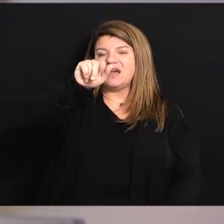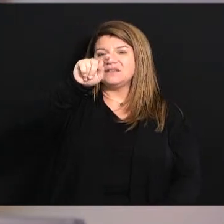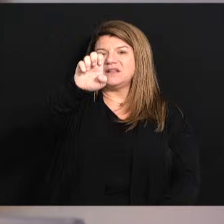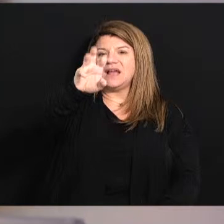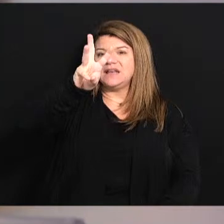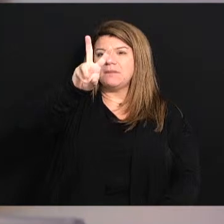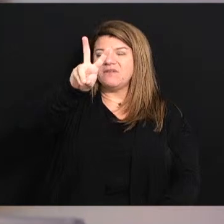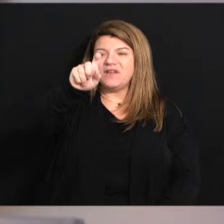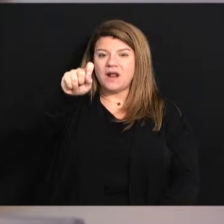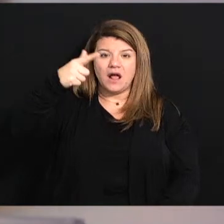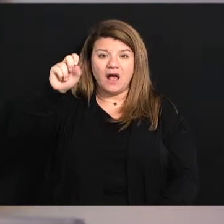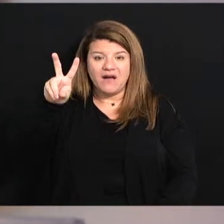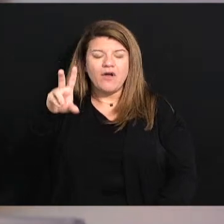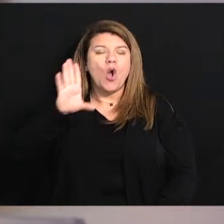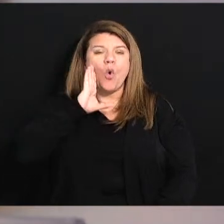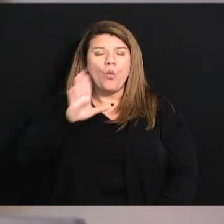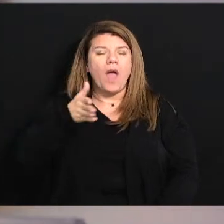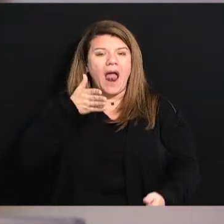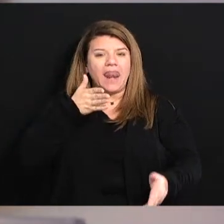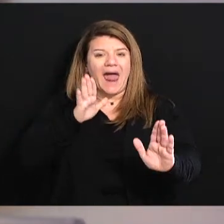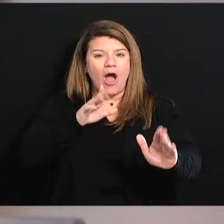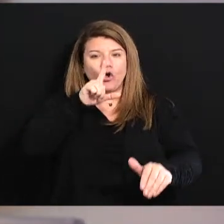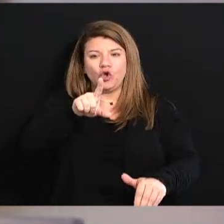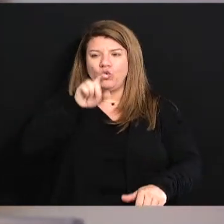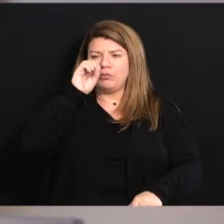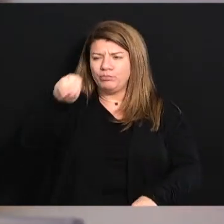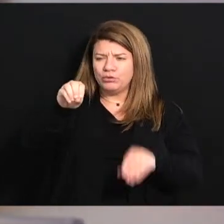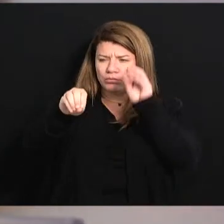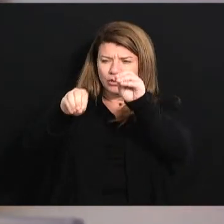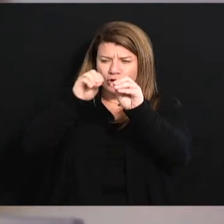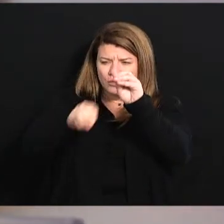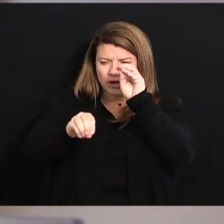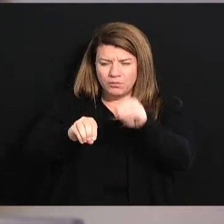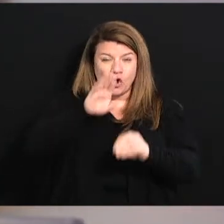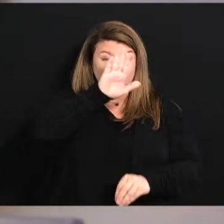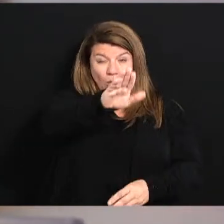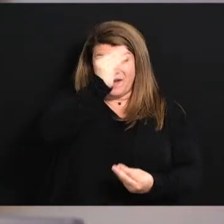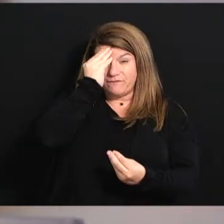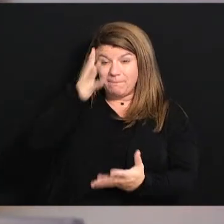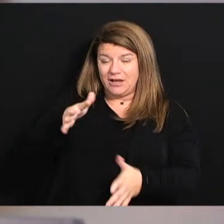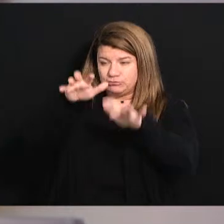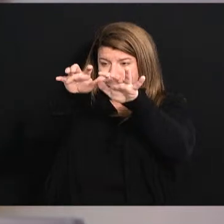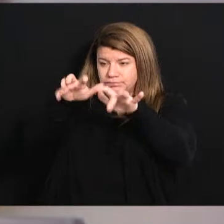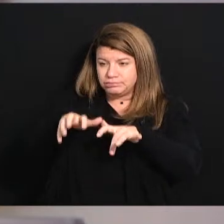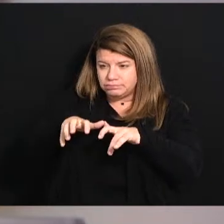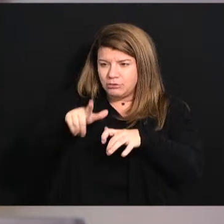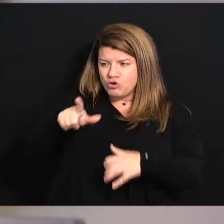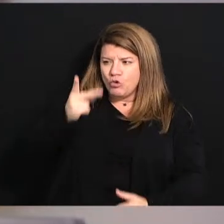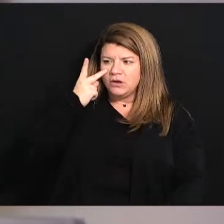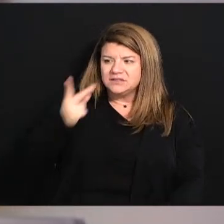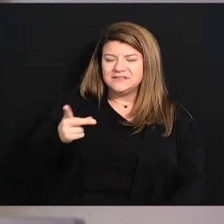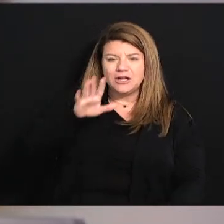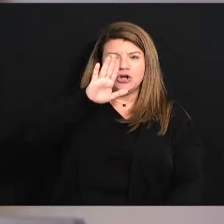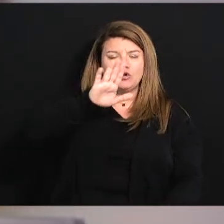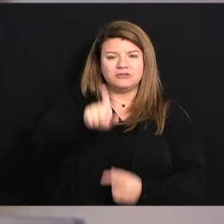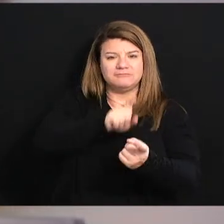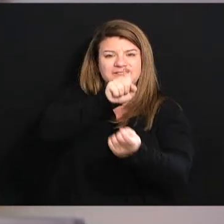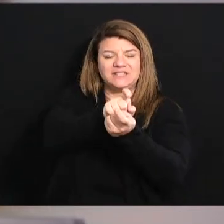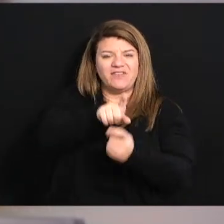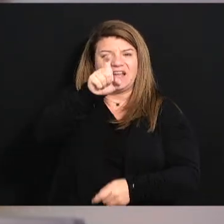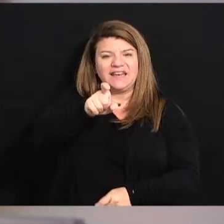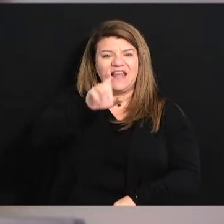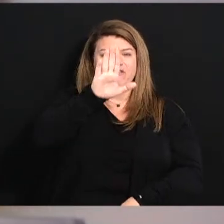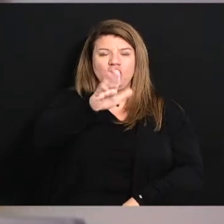Vaccinate.ww.gov, which will allow you to put in your information to know where you stand related to your own